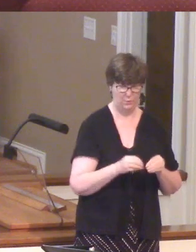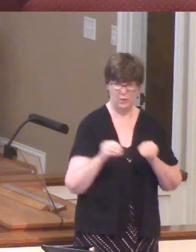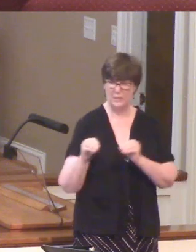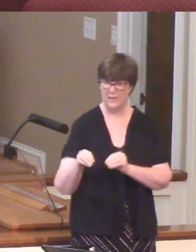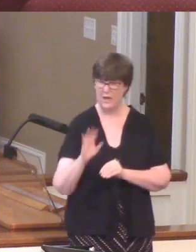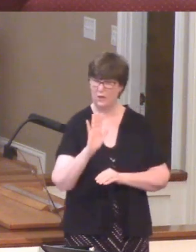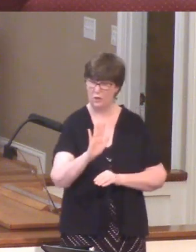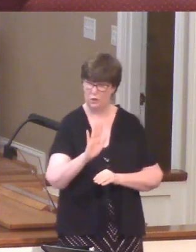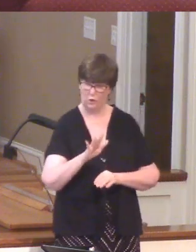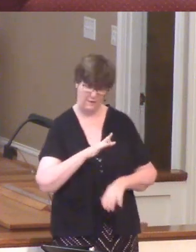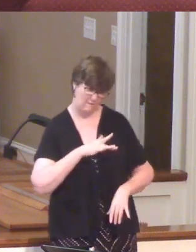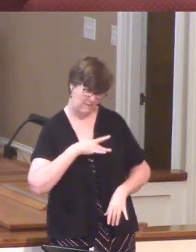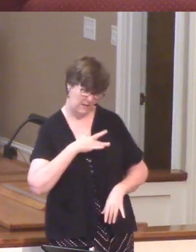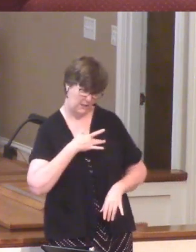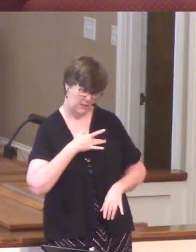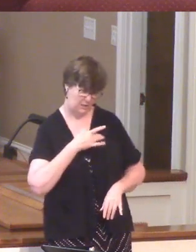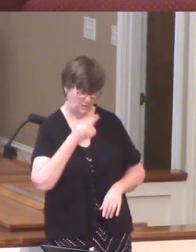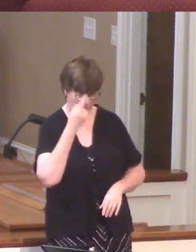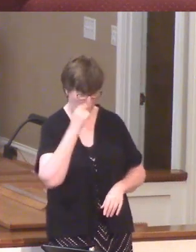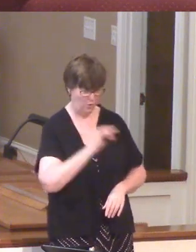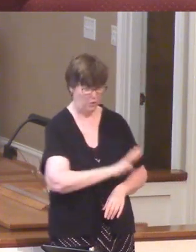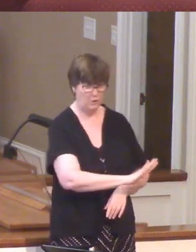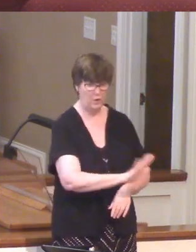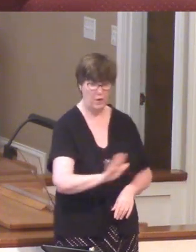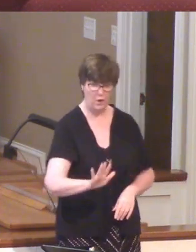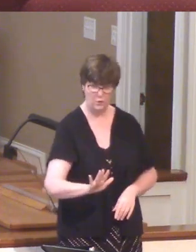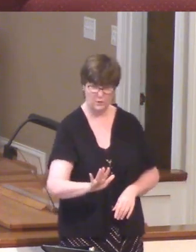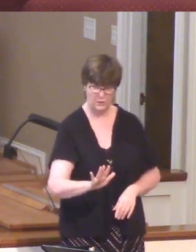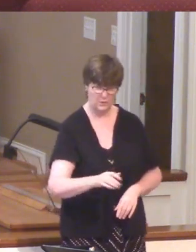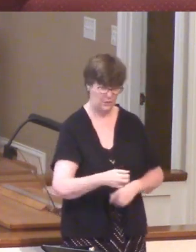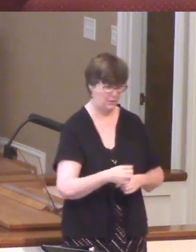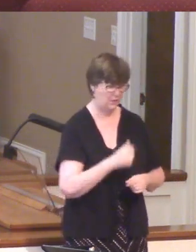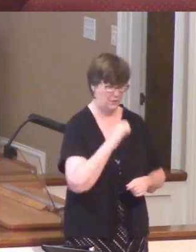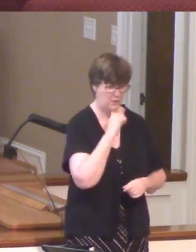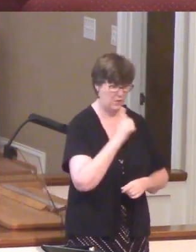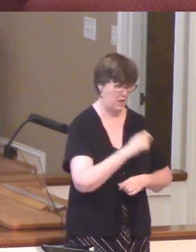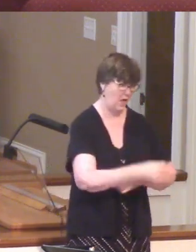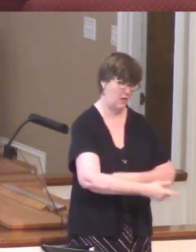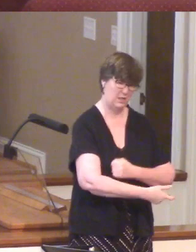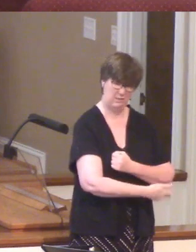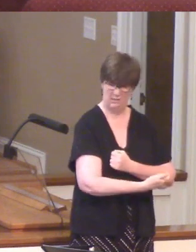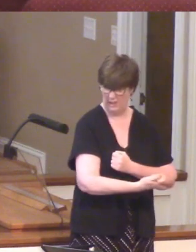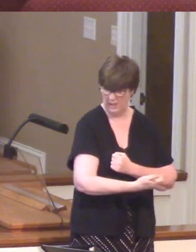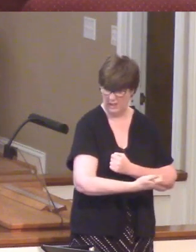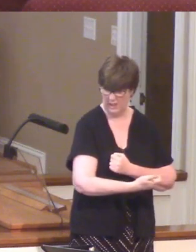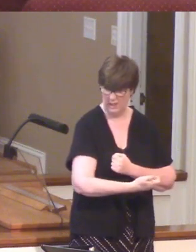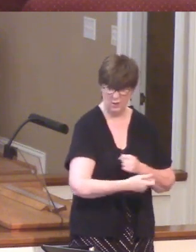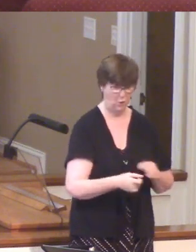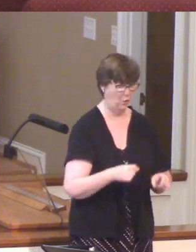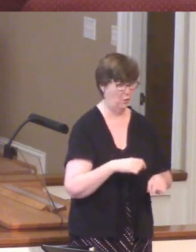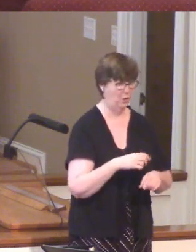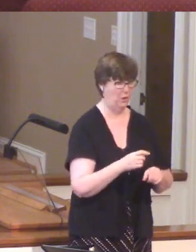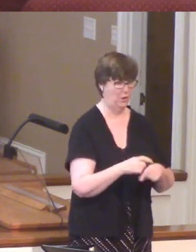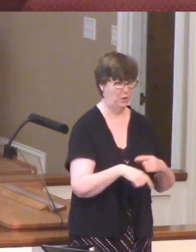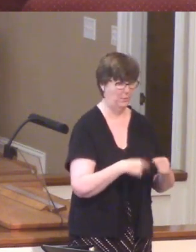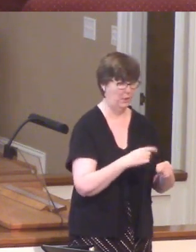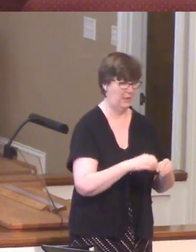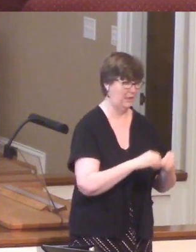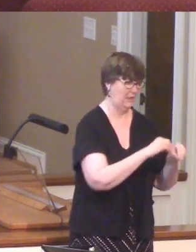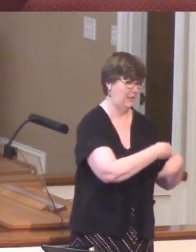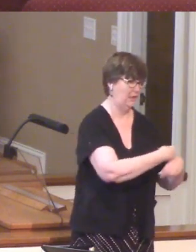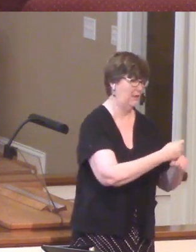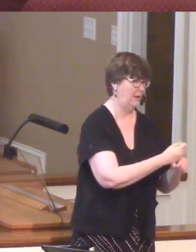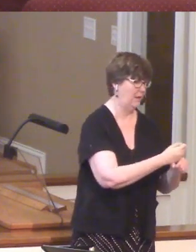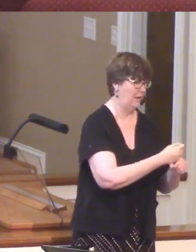murder, on adultery, on stealing, on bearing false witness, and on covetousness. The scribe